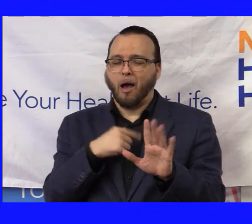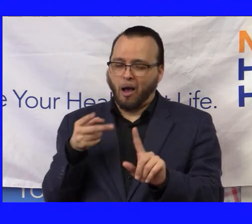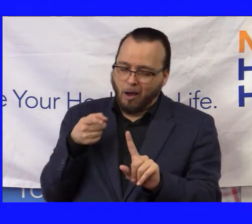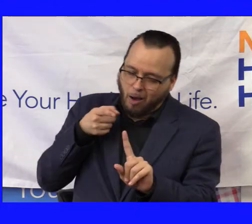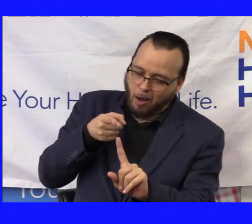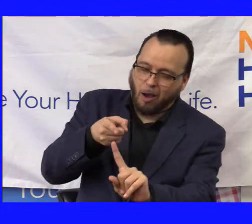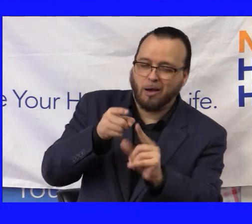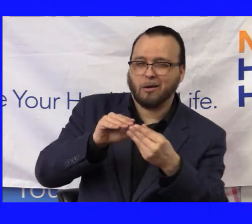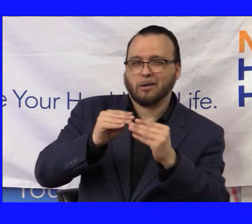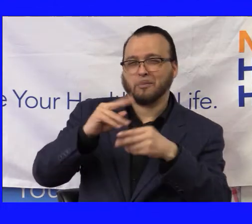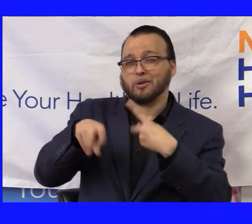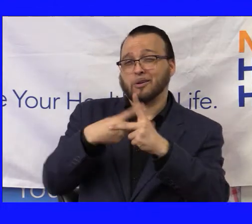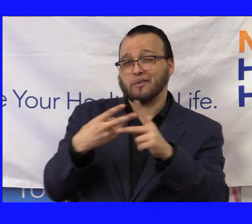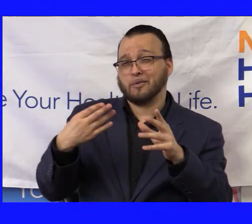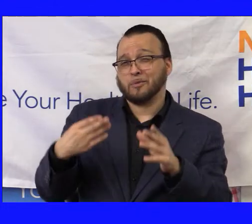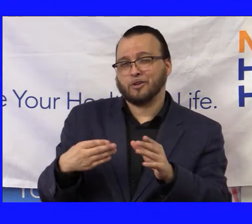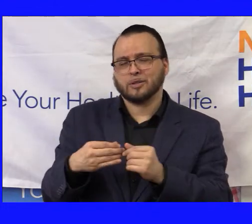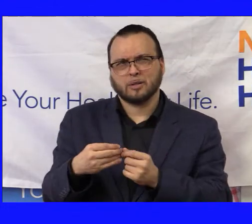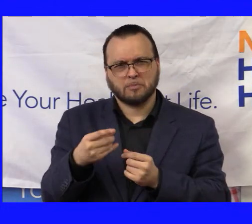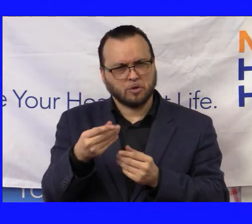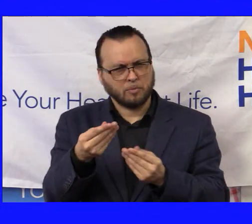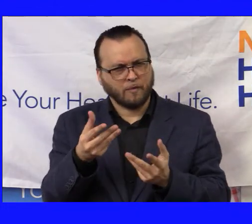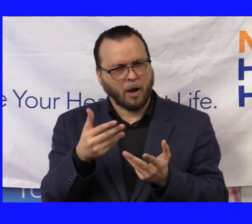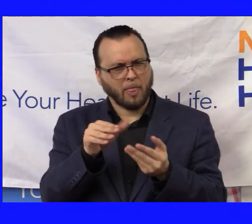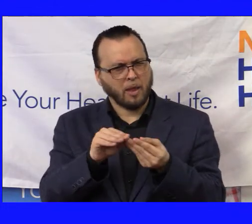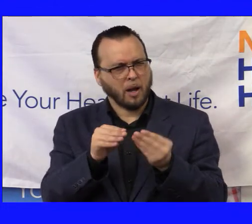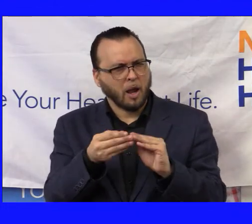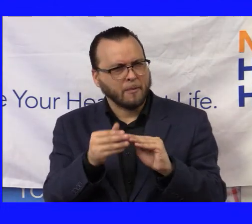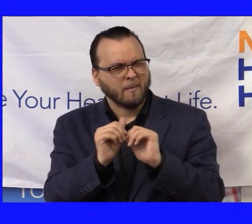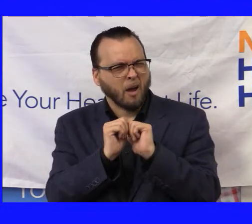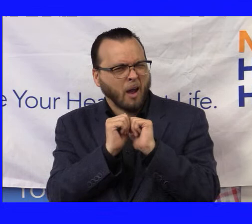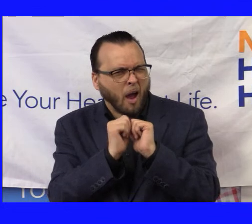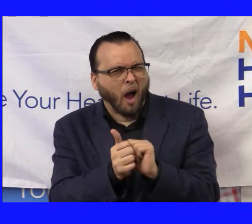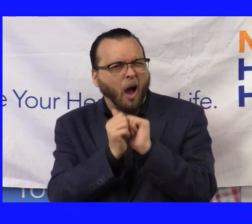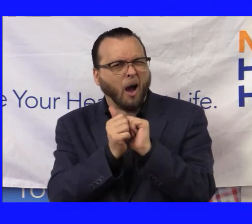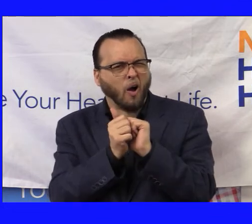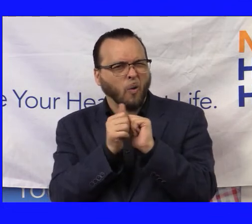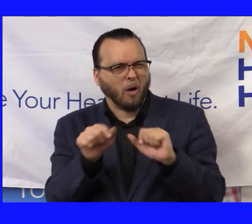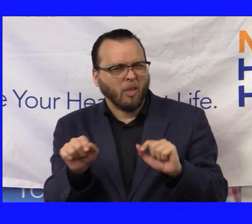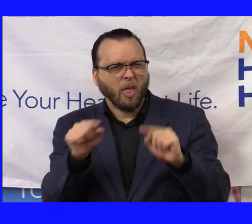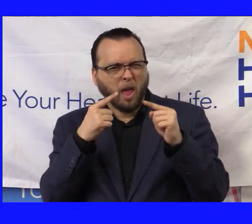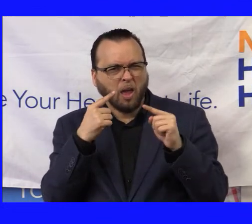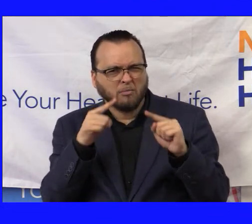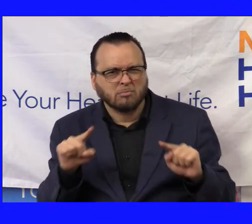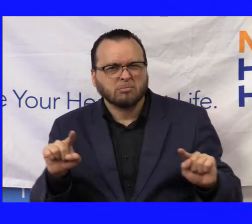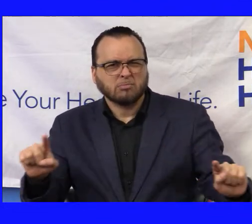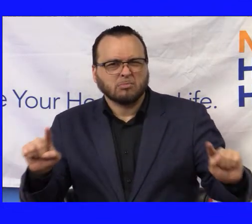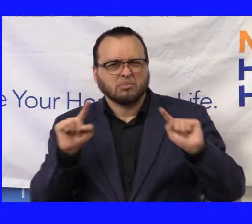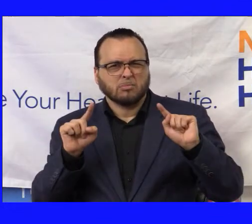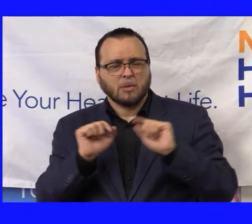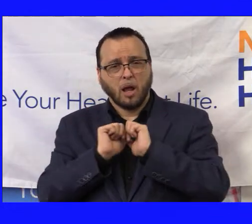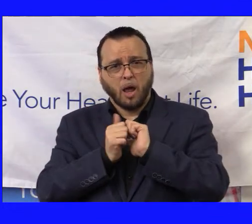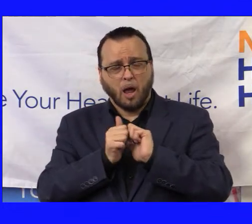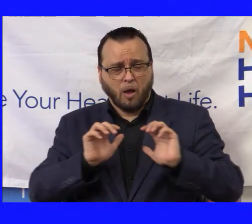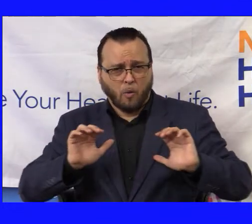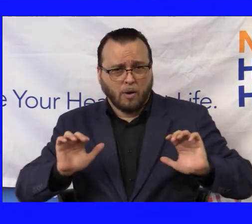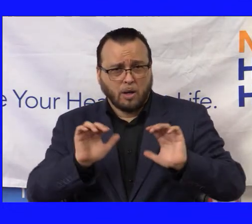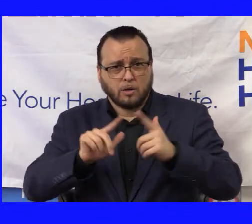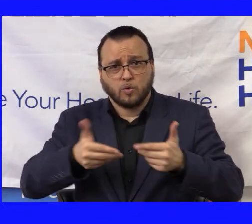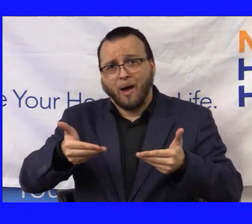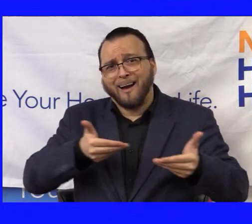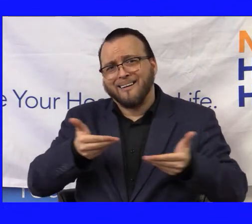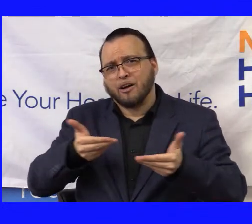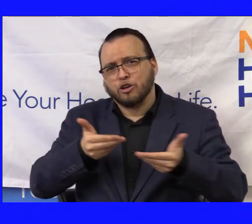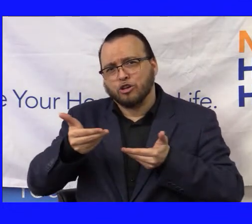person. The numbers of how they have done and performed in hiring from the communities. I do